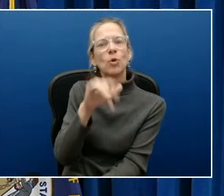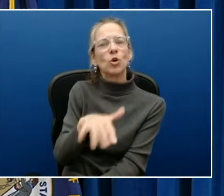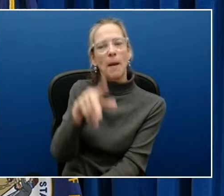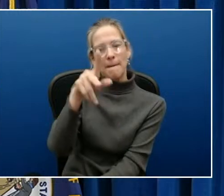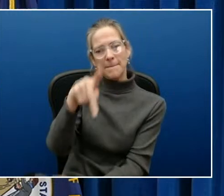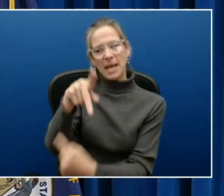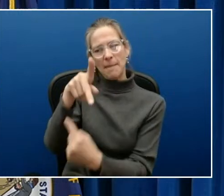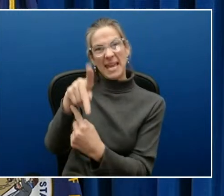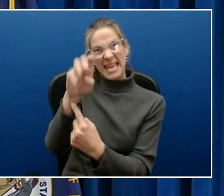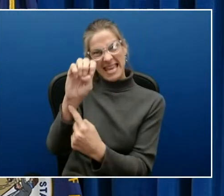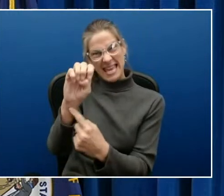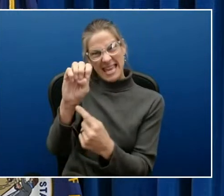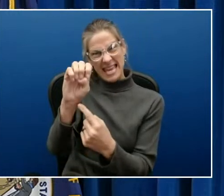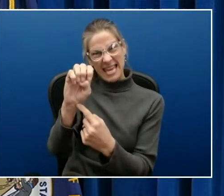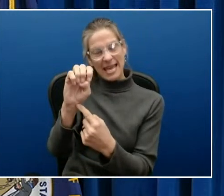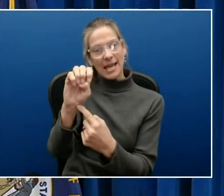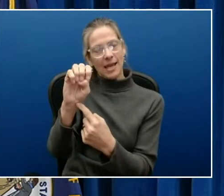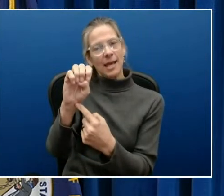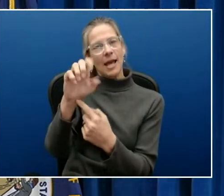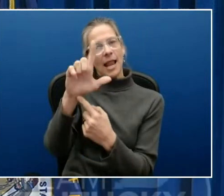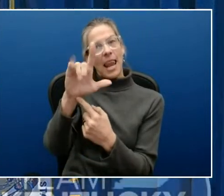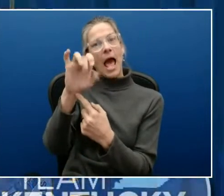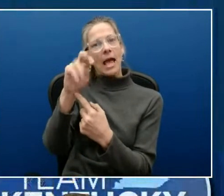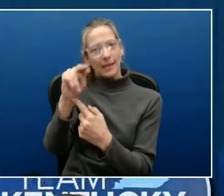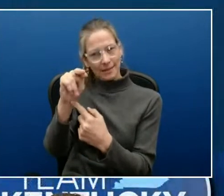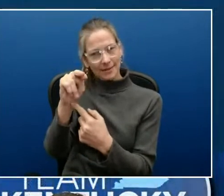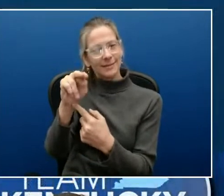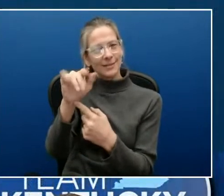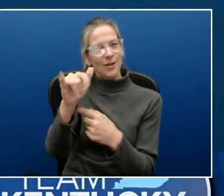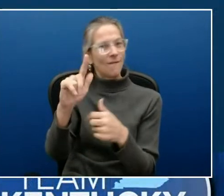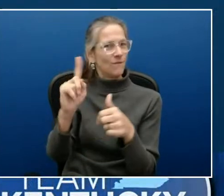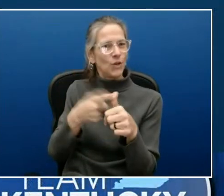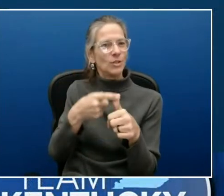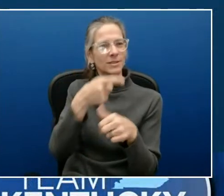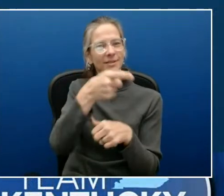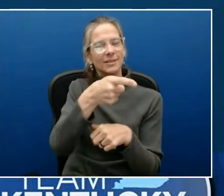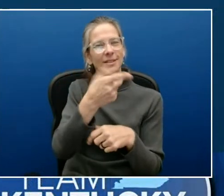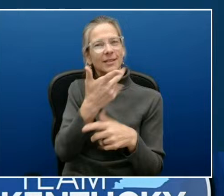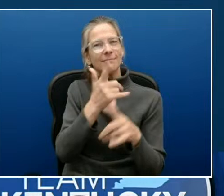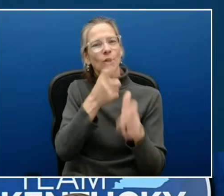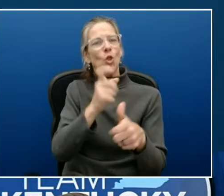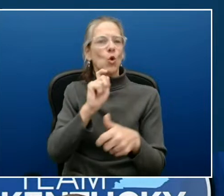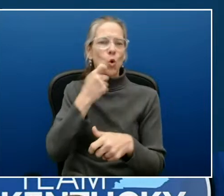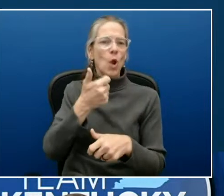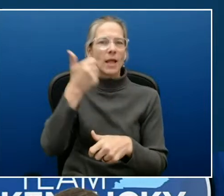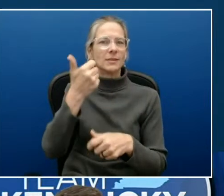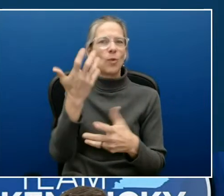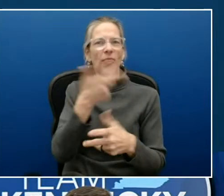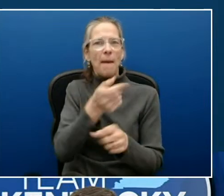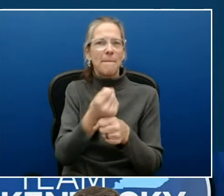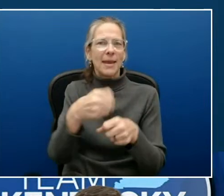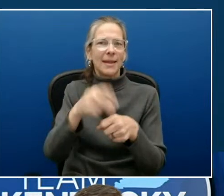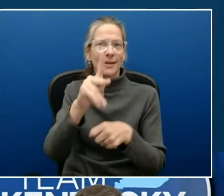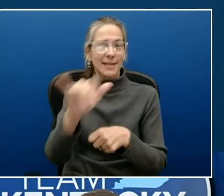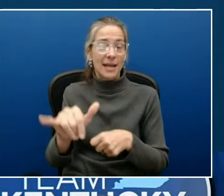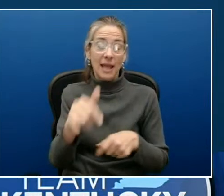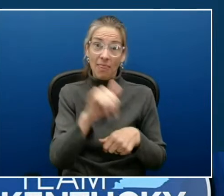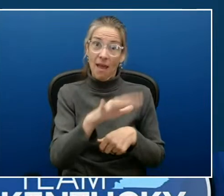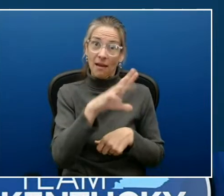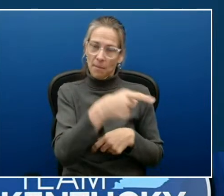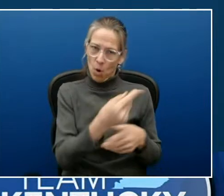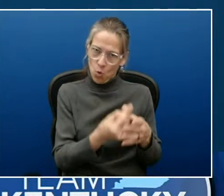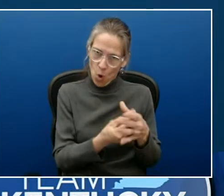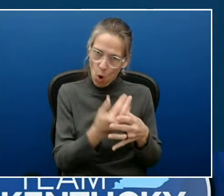latest winner of the Coolest Things Made in Kentucky contest. This is a company that continues to grow in